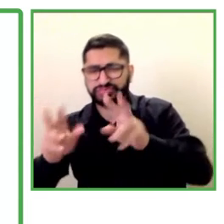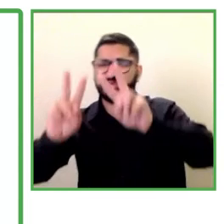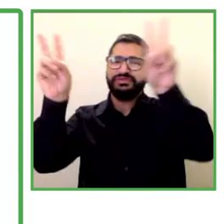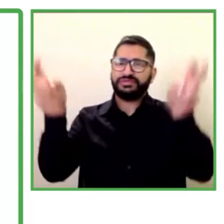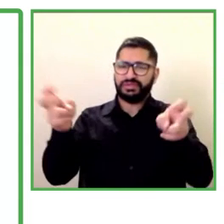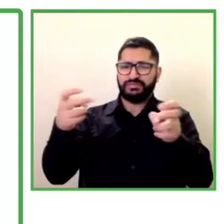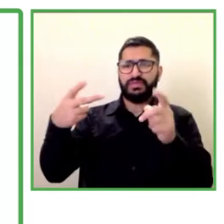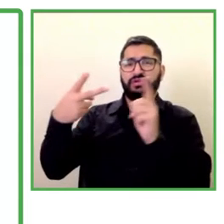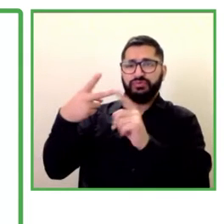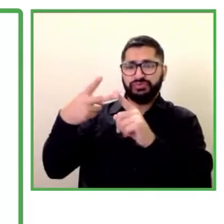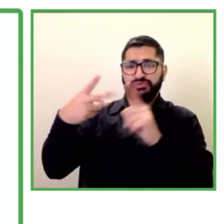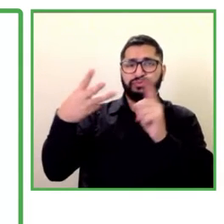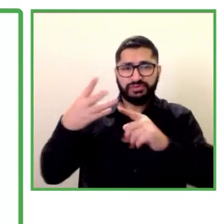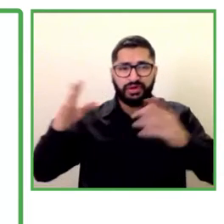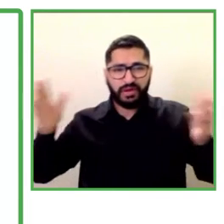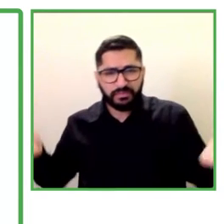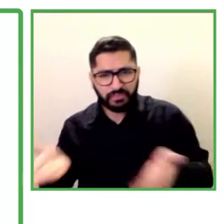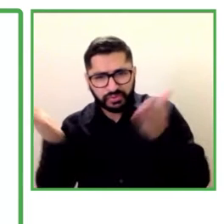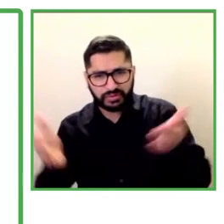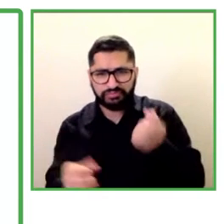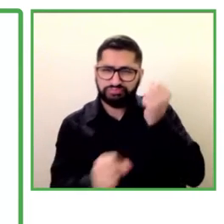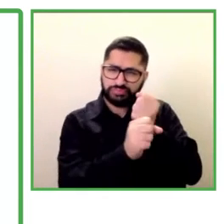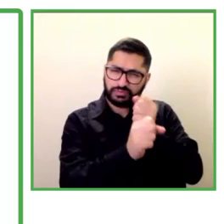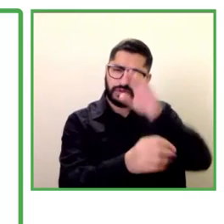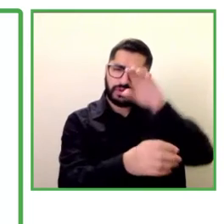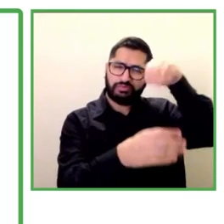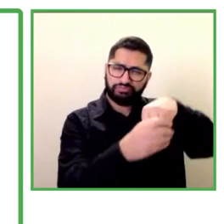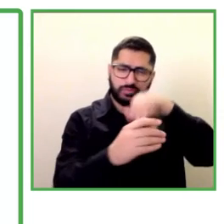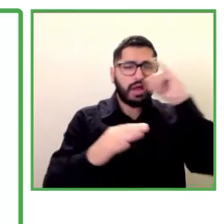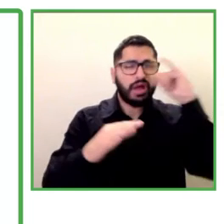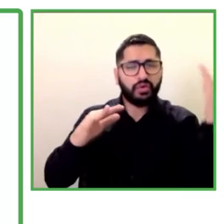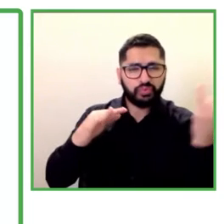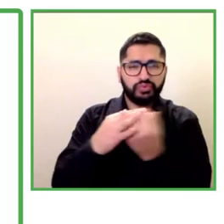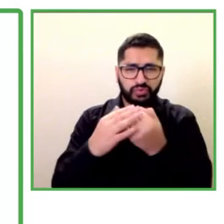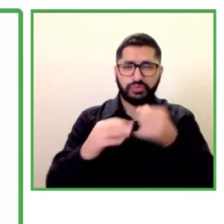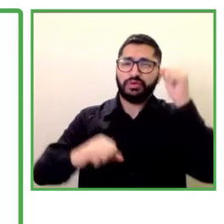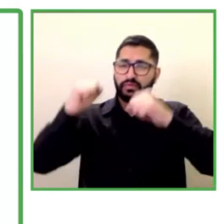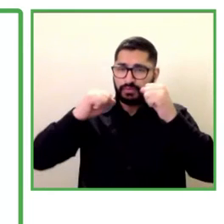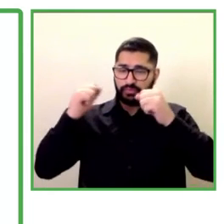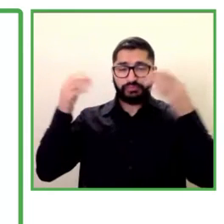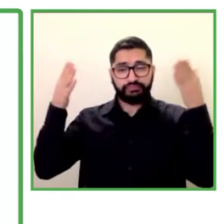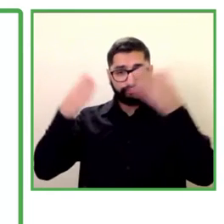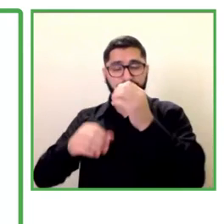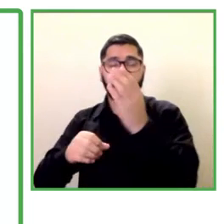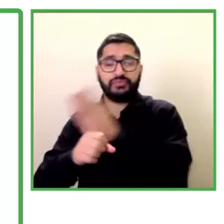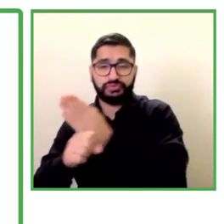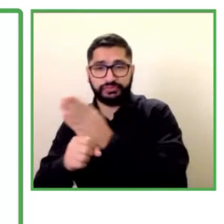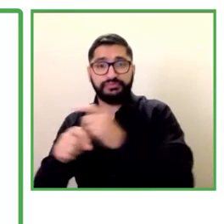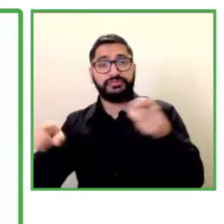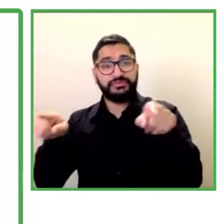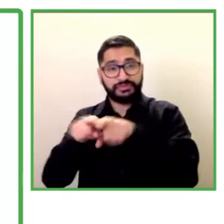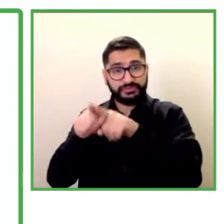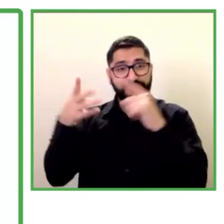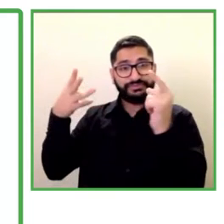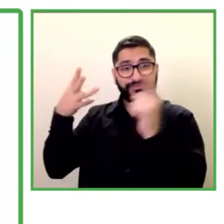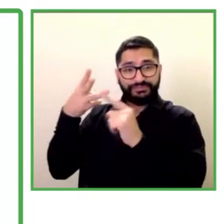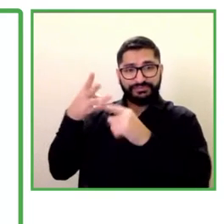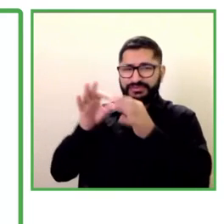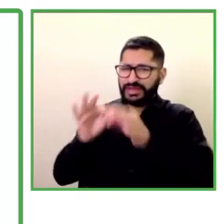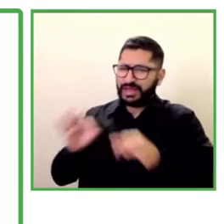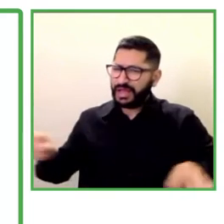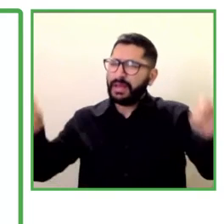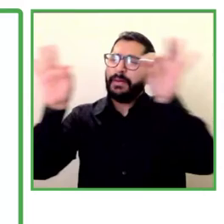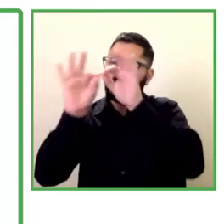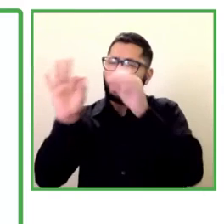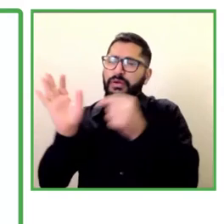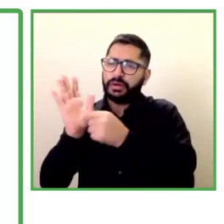to continue fostering the work of companies around inclusion. And most important of all